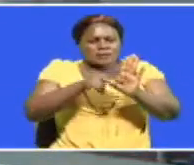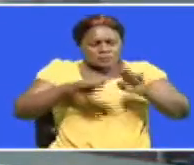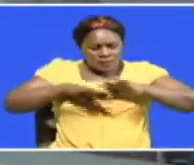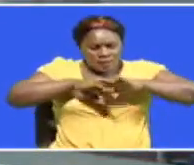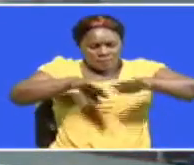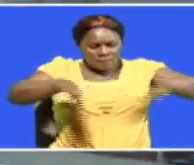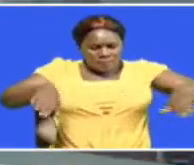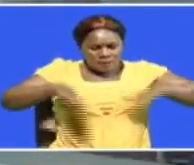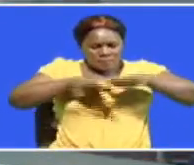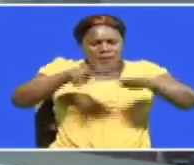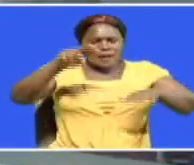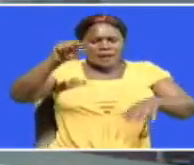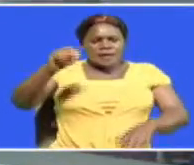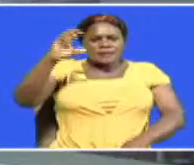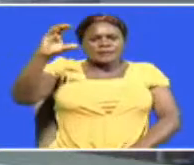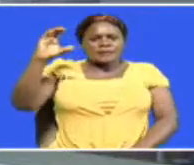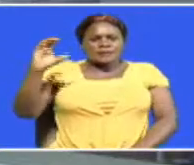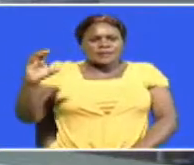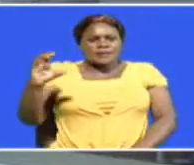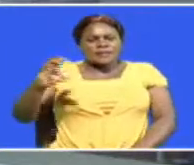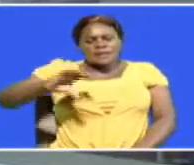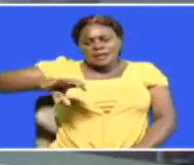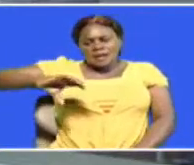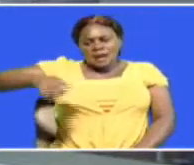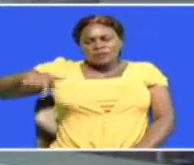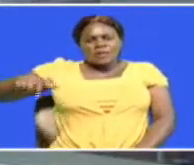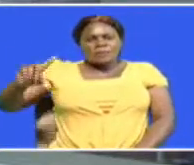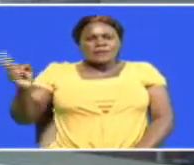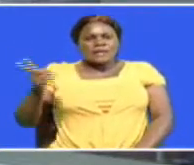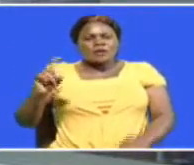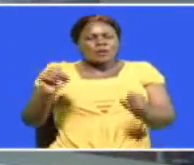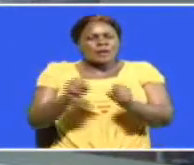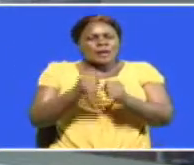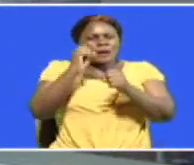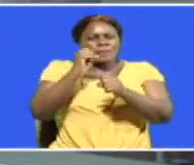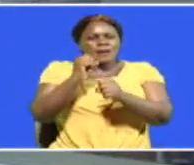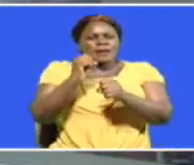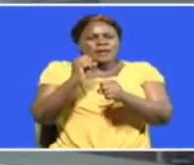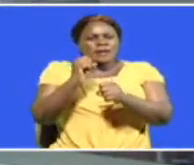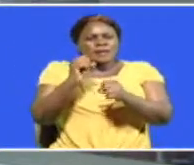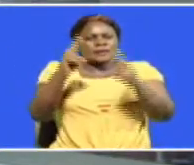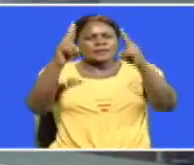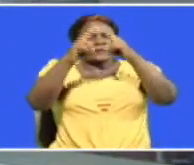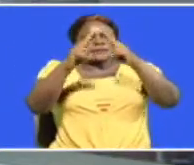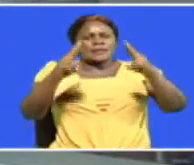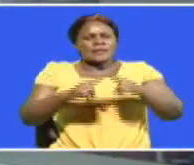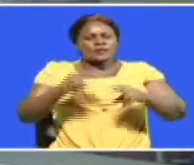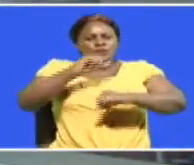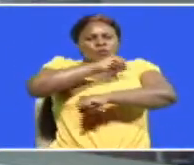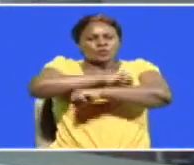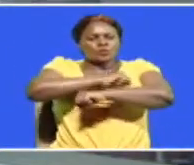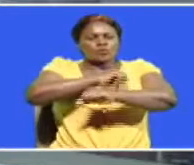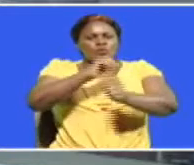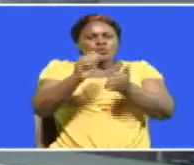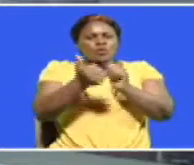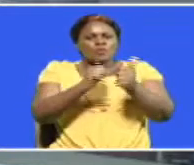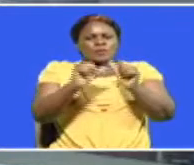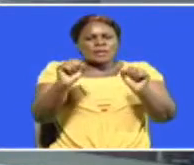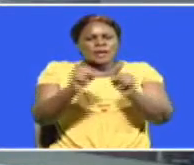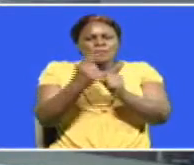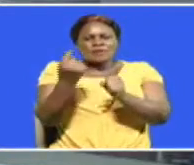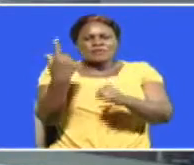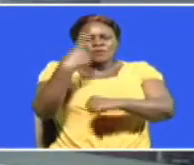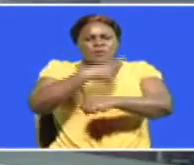ya NCCA hatua ya pili kaunti ya Nairobi yaliyoandaliwa katika shule ya Sabis International. Mashindano haya yanajiri siku